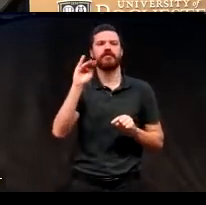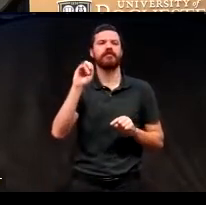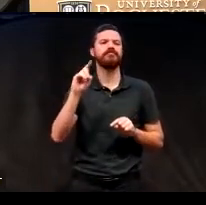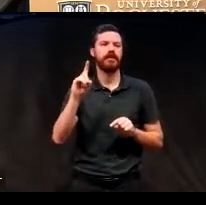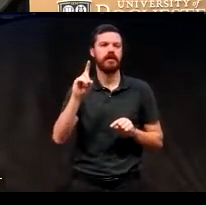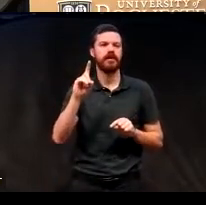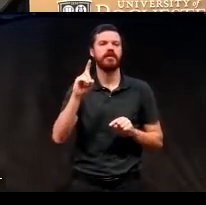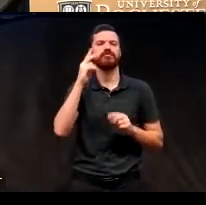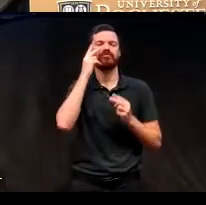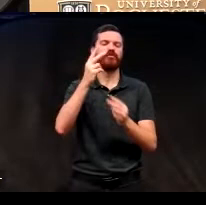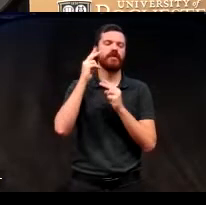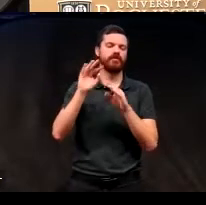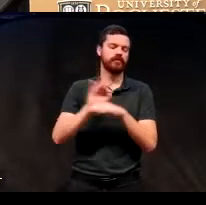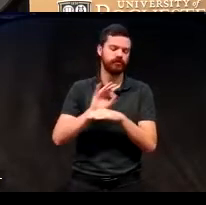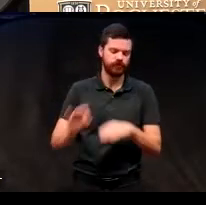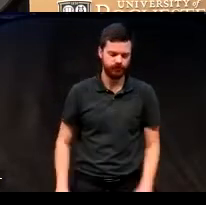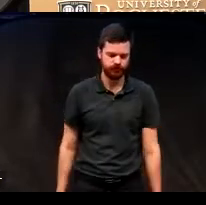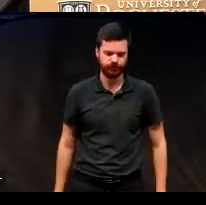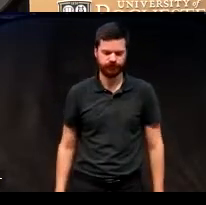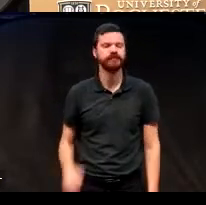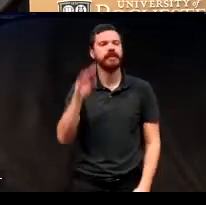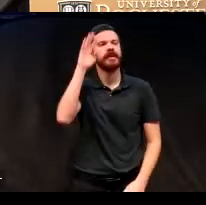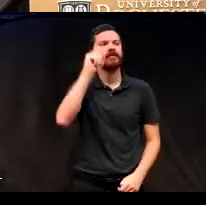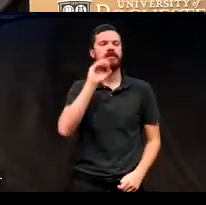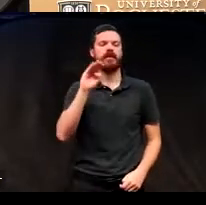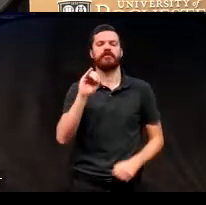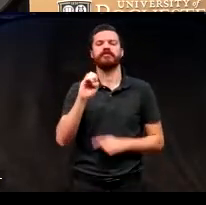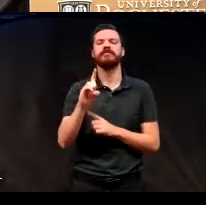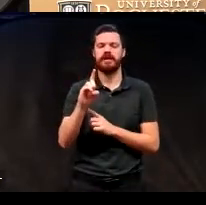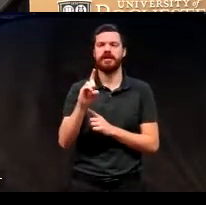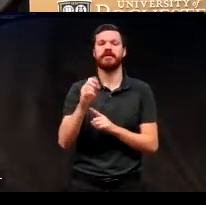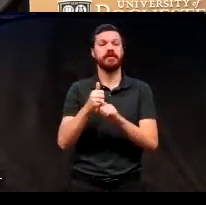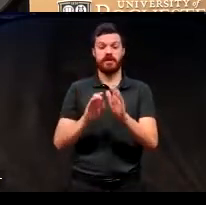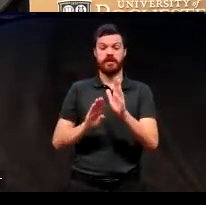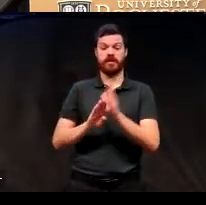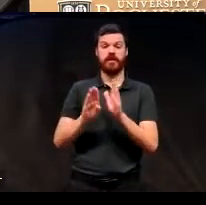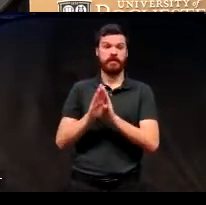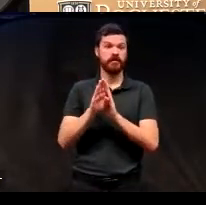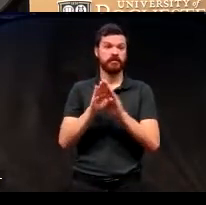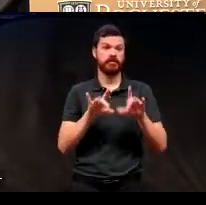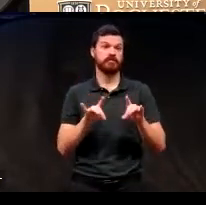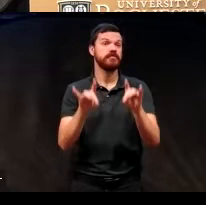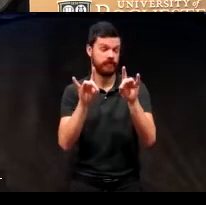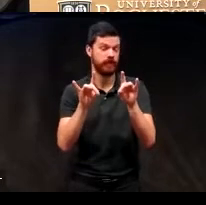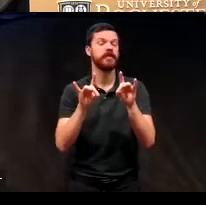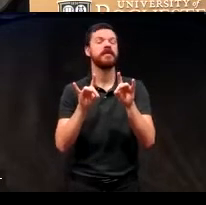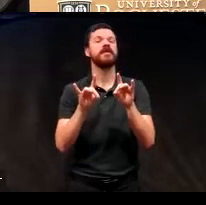reflective functioning. Theory of mind is a concept where it's a developmental attainment, and